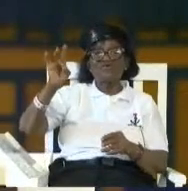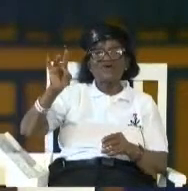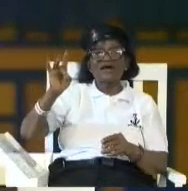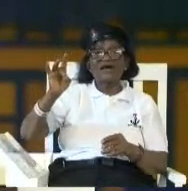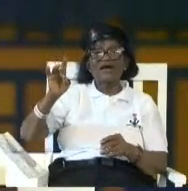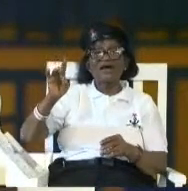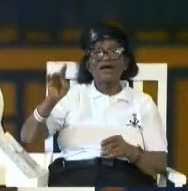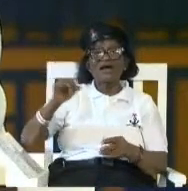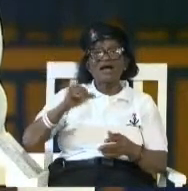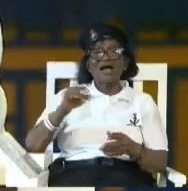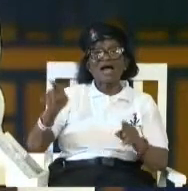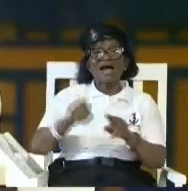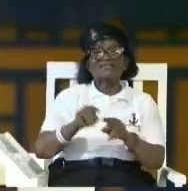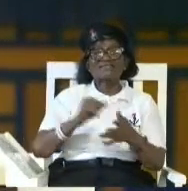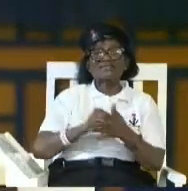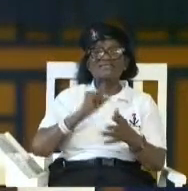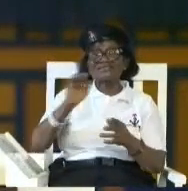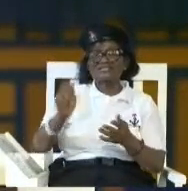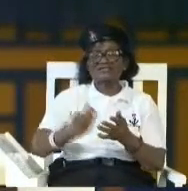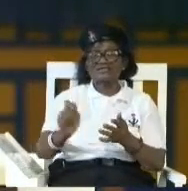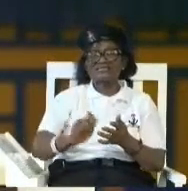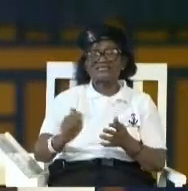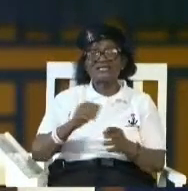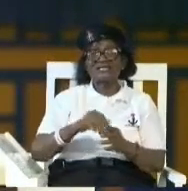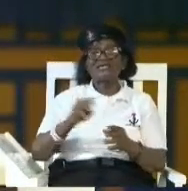as it is written in Matthew chapter 7,